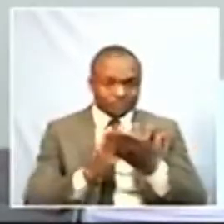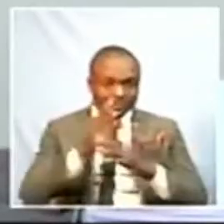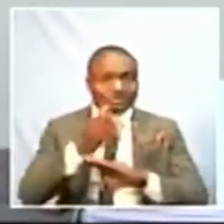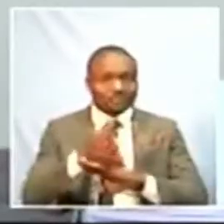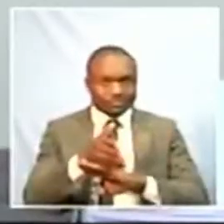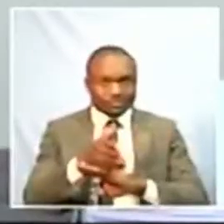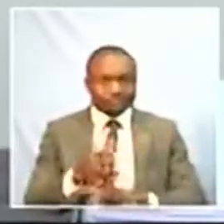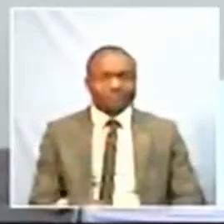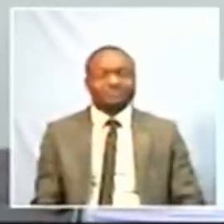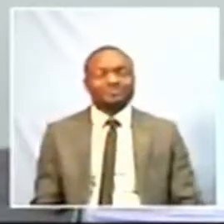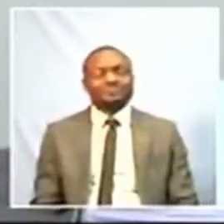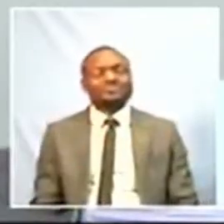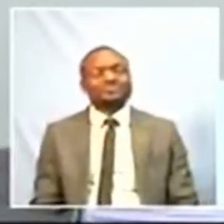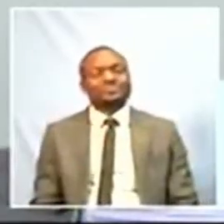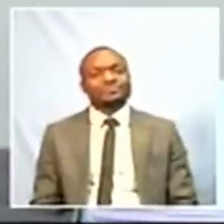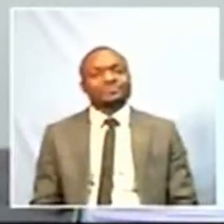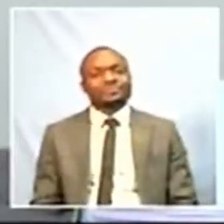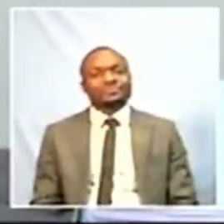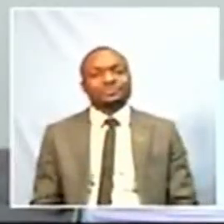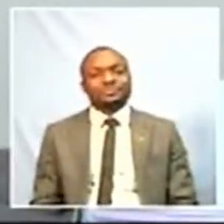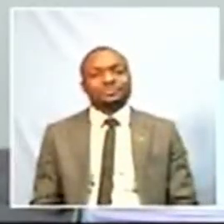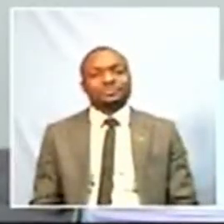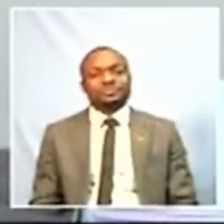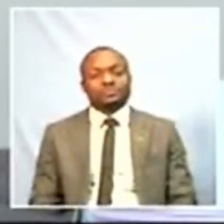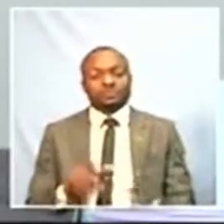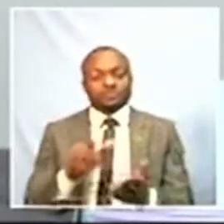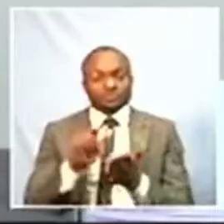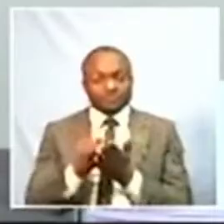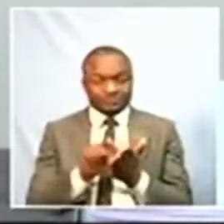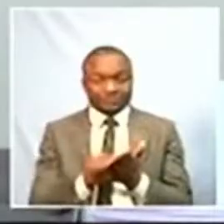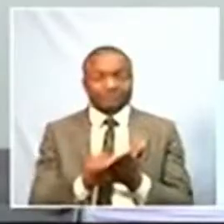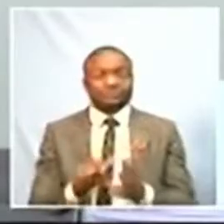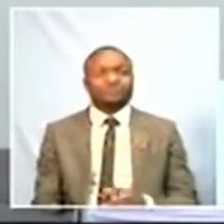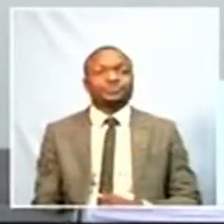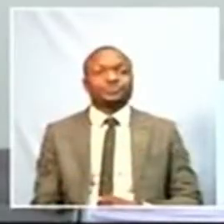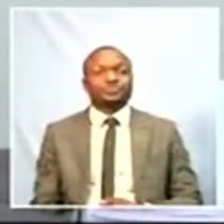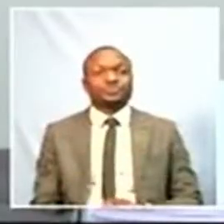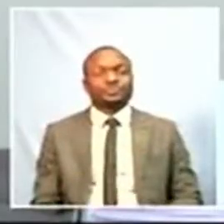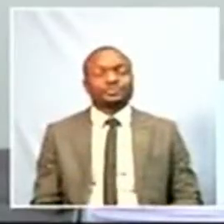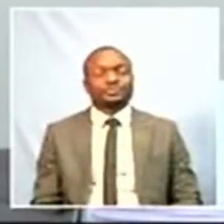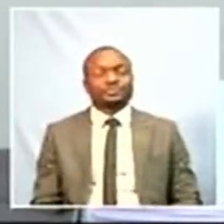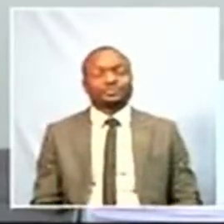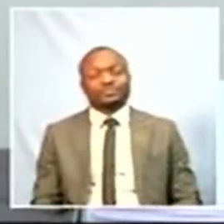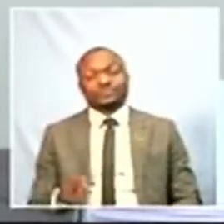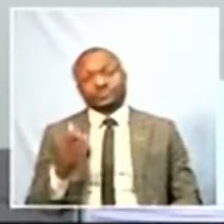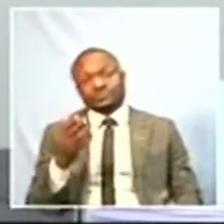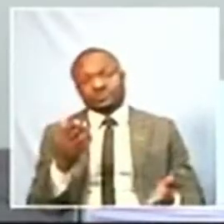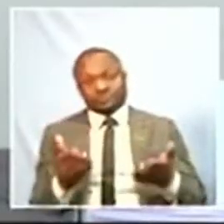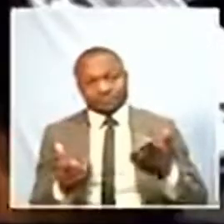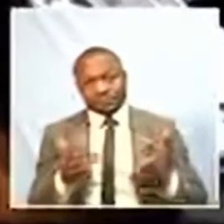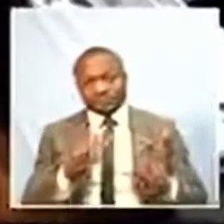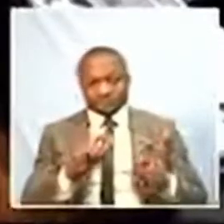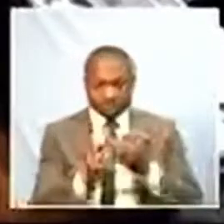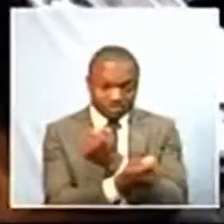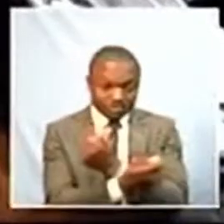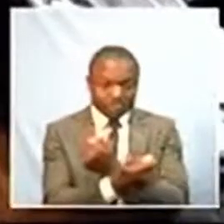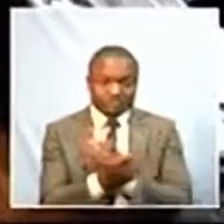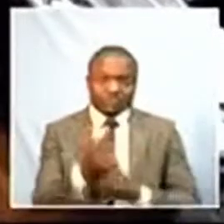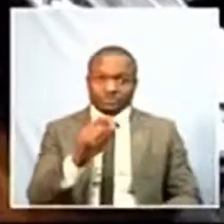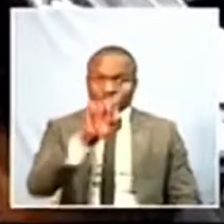also the secure. Yes. Chair, let me change the questioning.